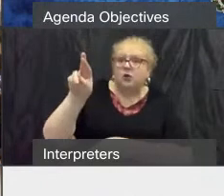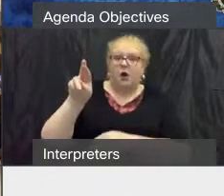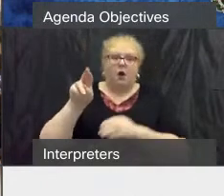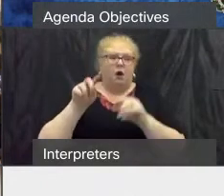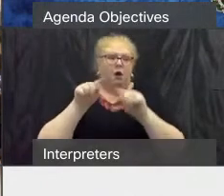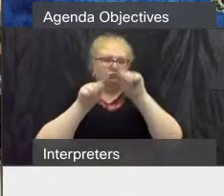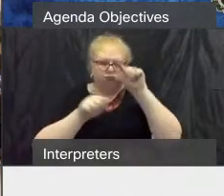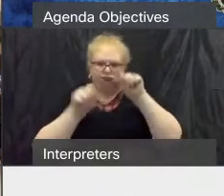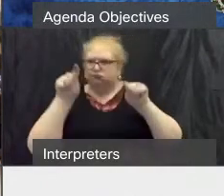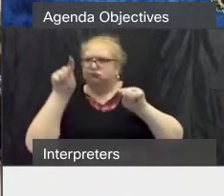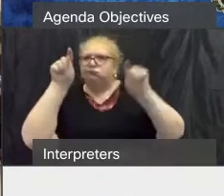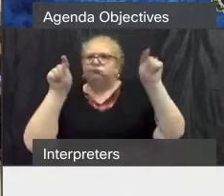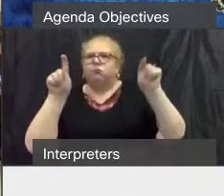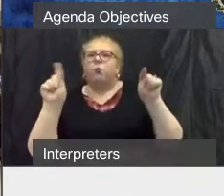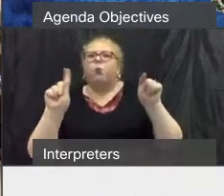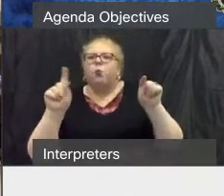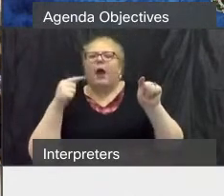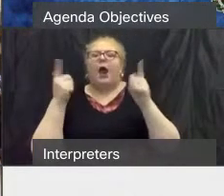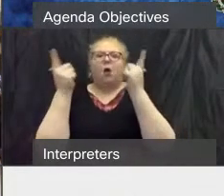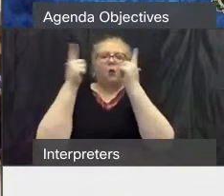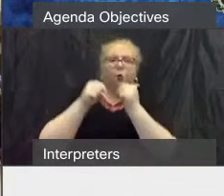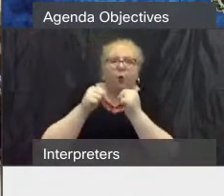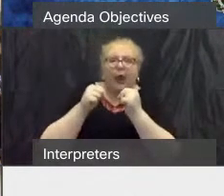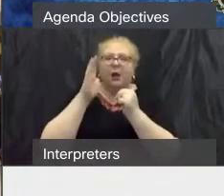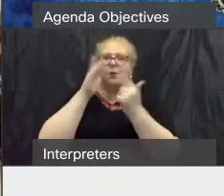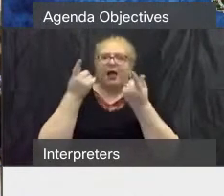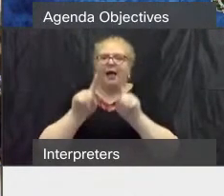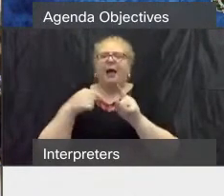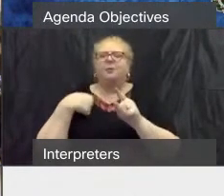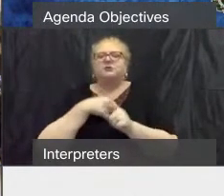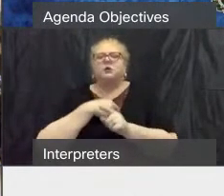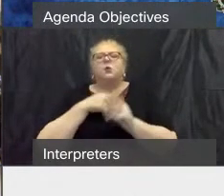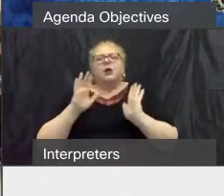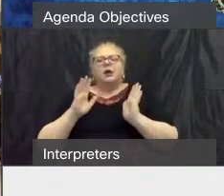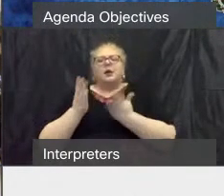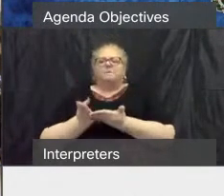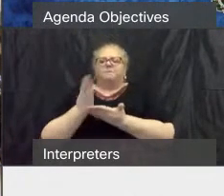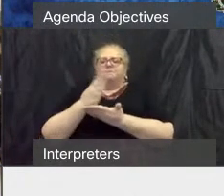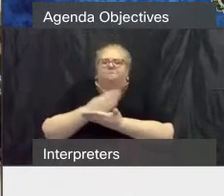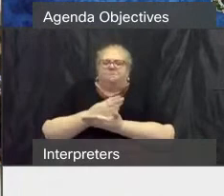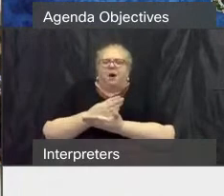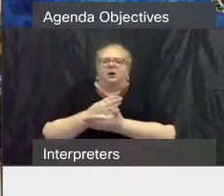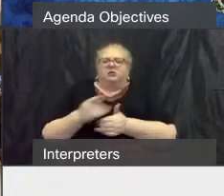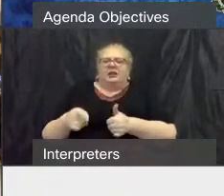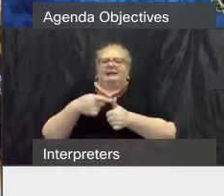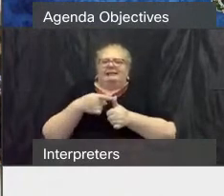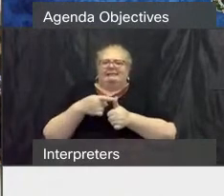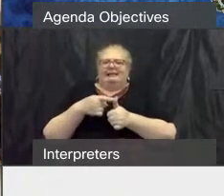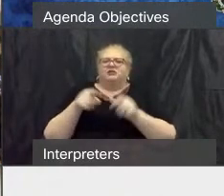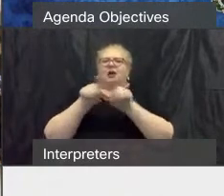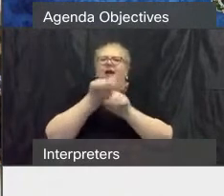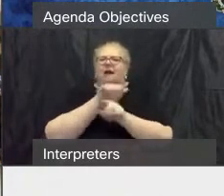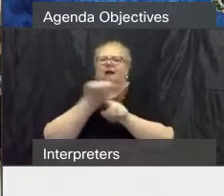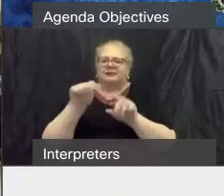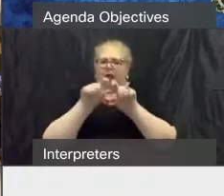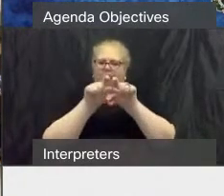those things are going to happen, we budget that initially just as a credit amount in